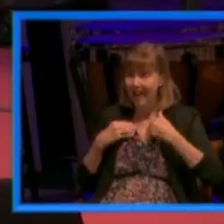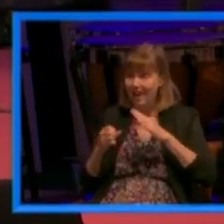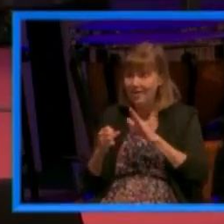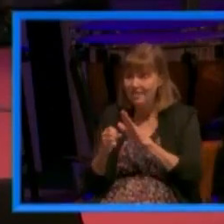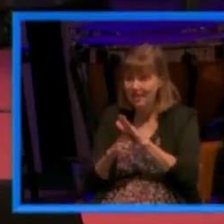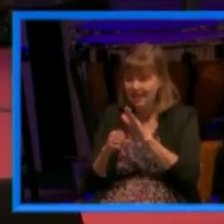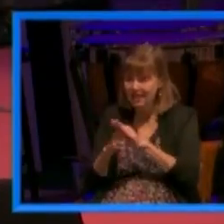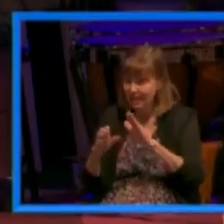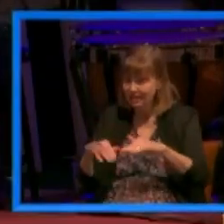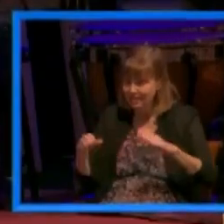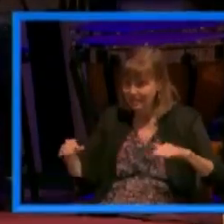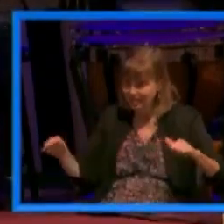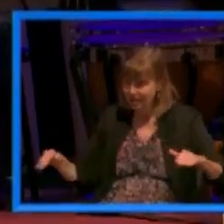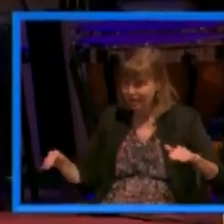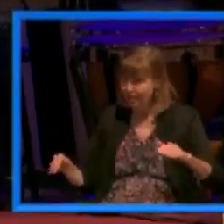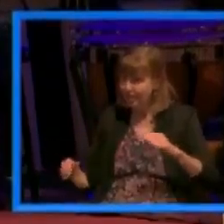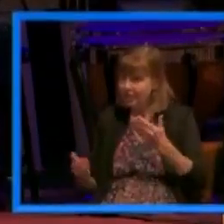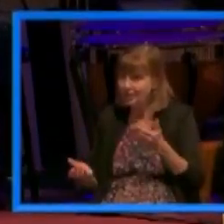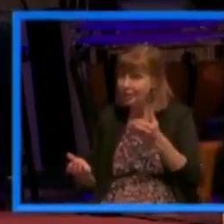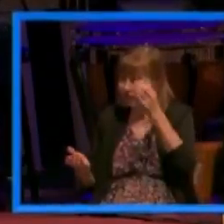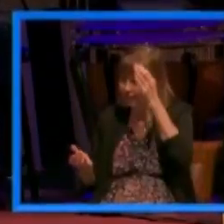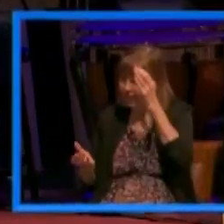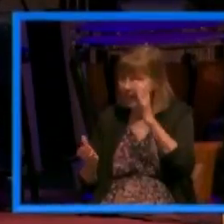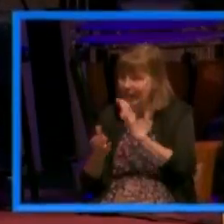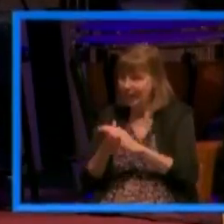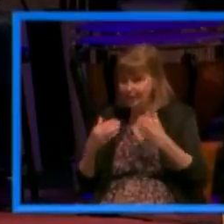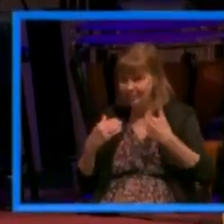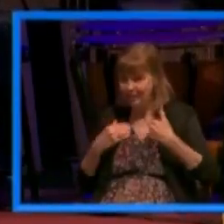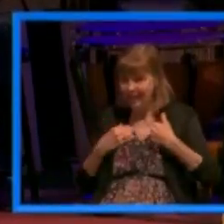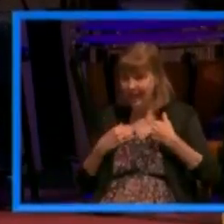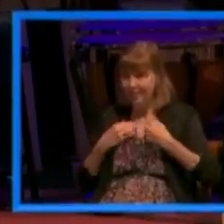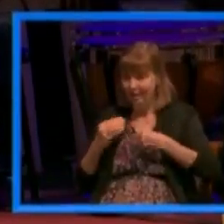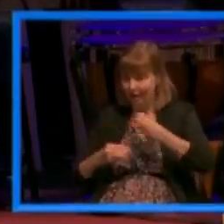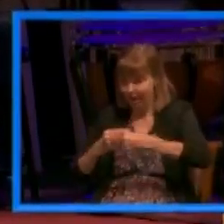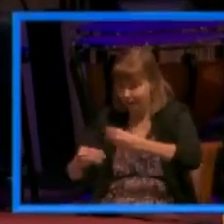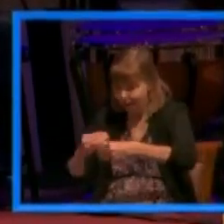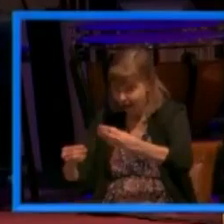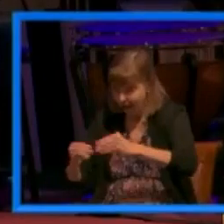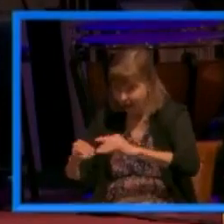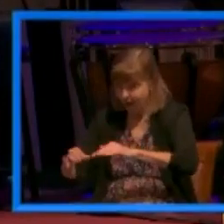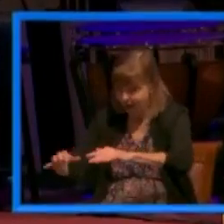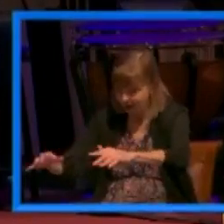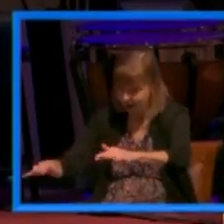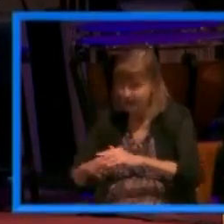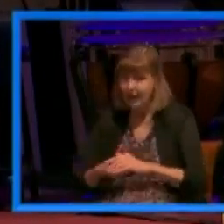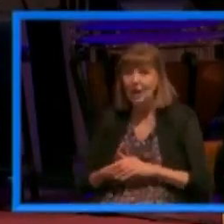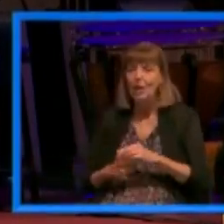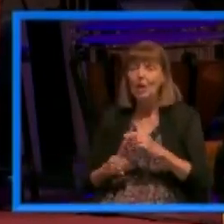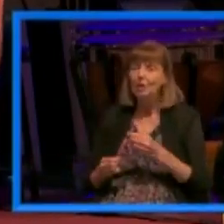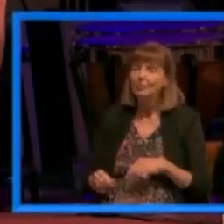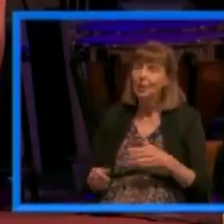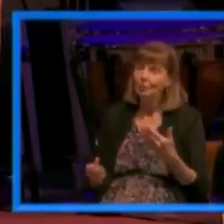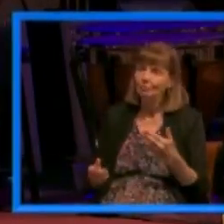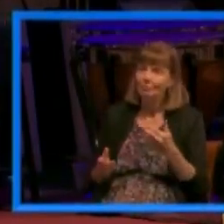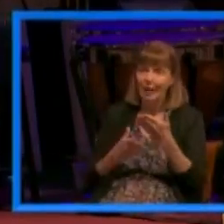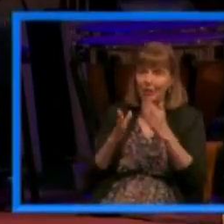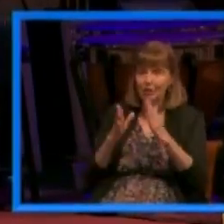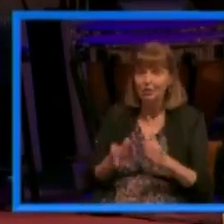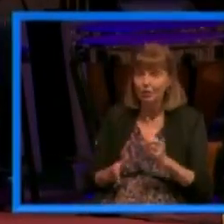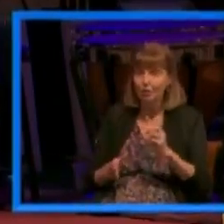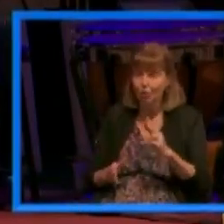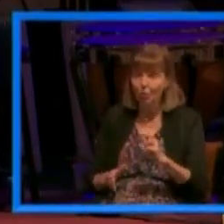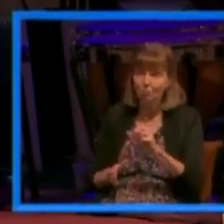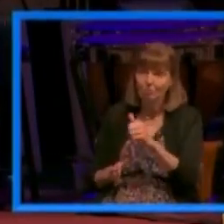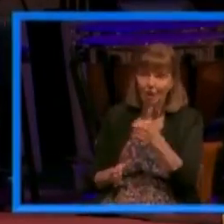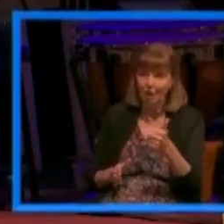the husband, that servants, concubines, or other wives would have been brought into it, and the world would have had